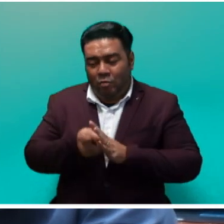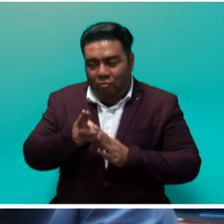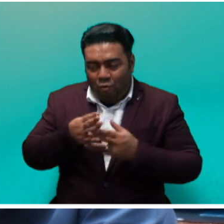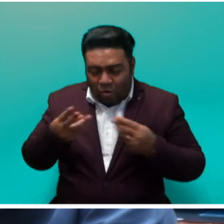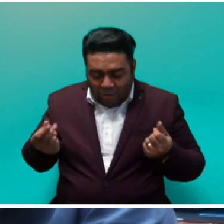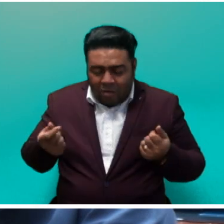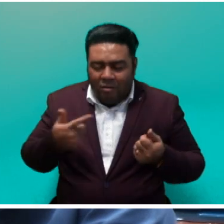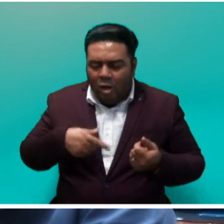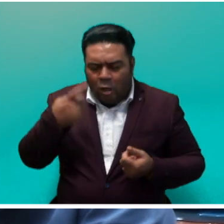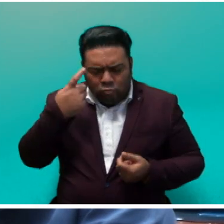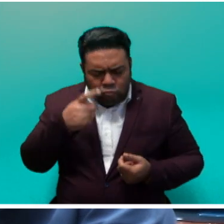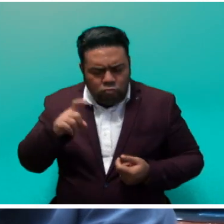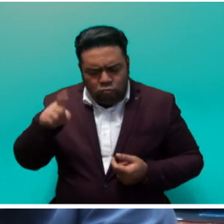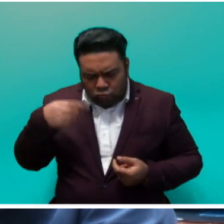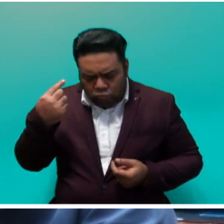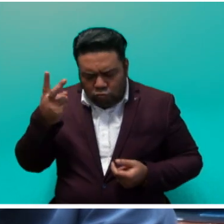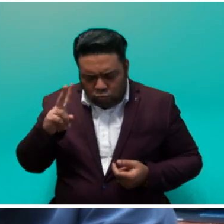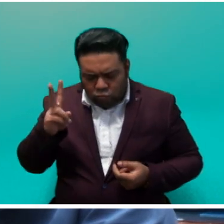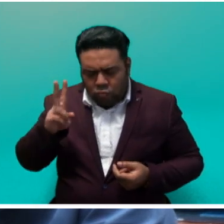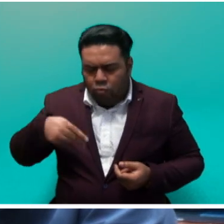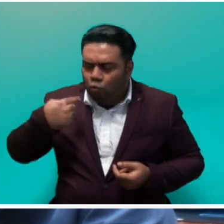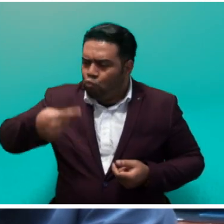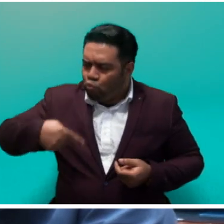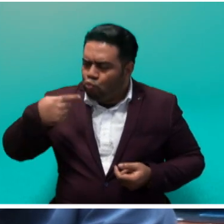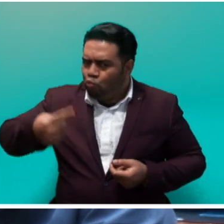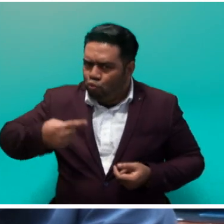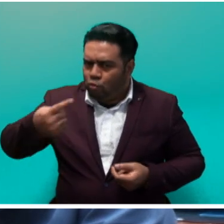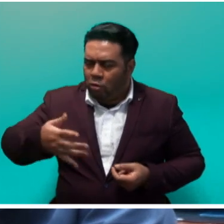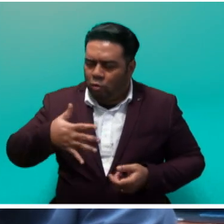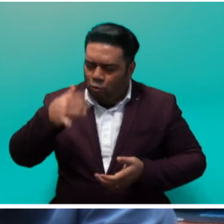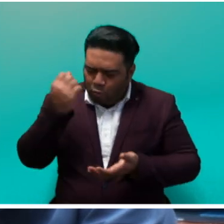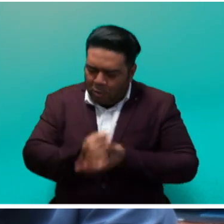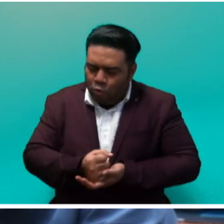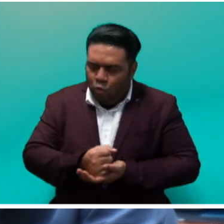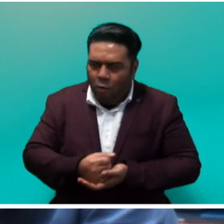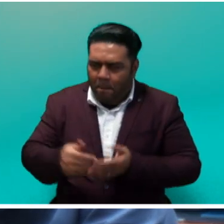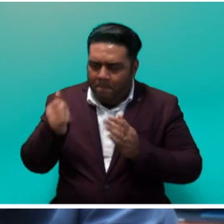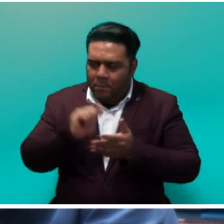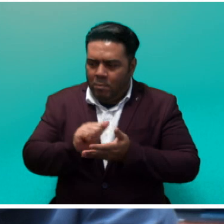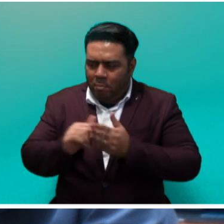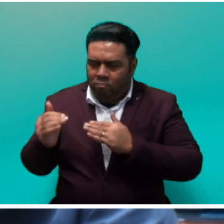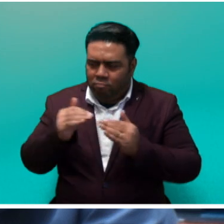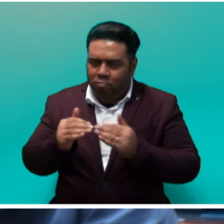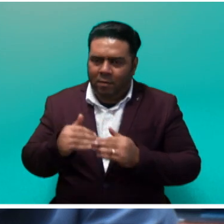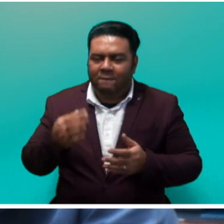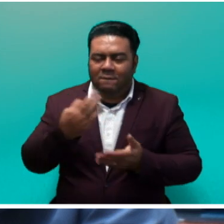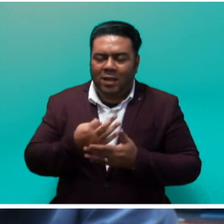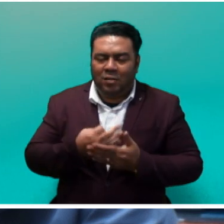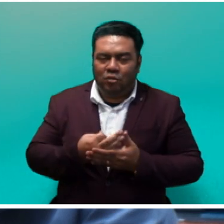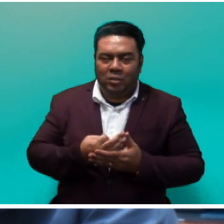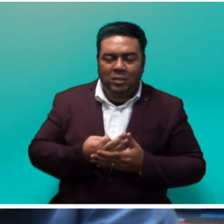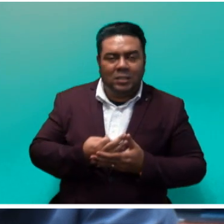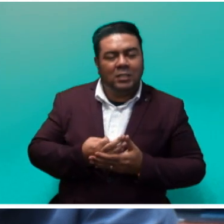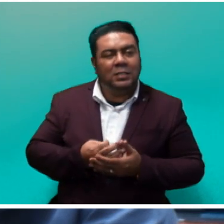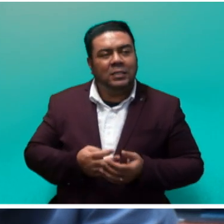out regularly and in order to ensure accuracy in the statements, financial statements, data,